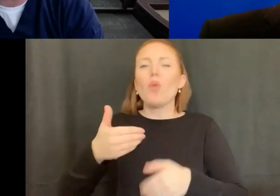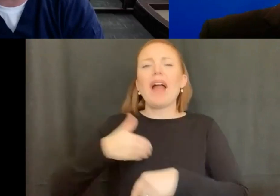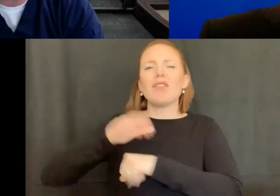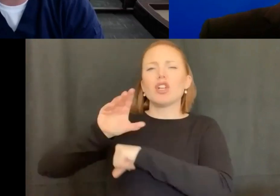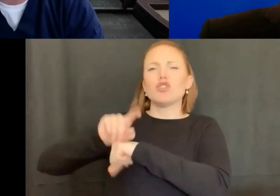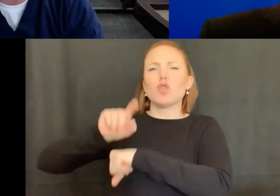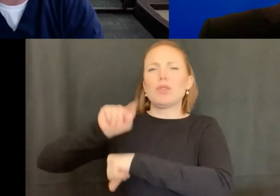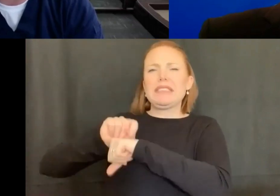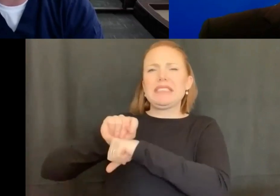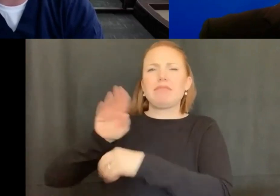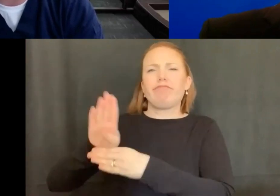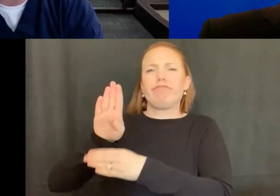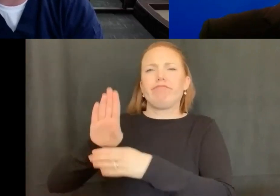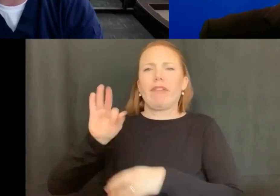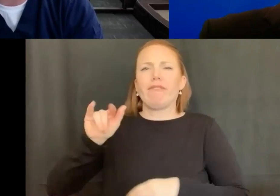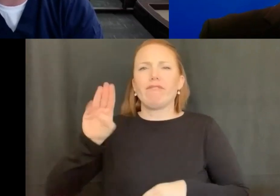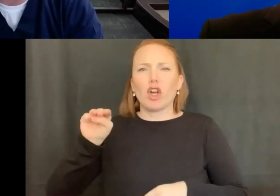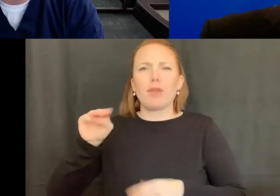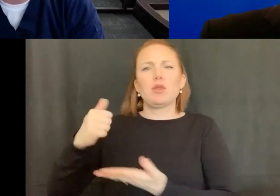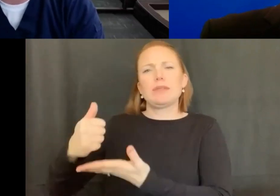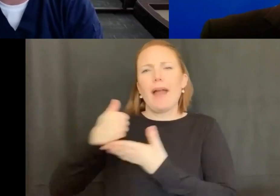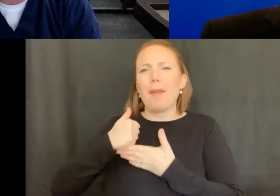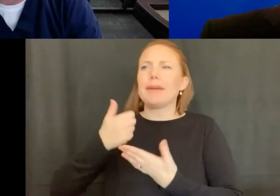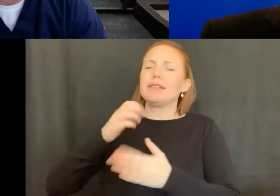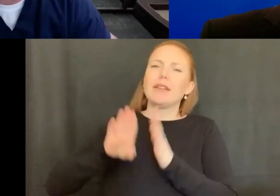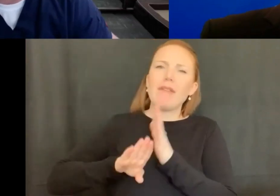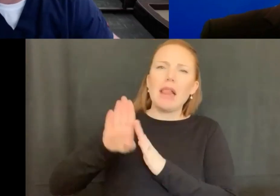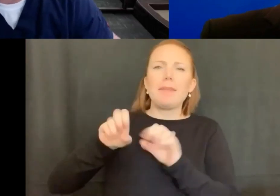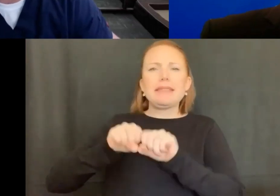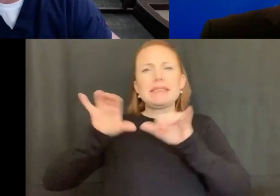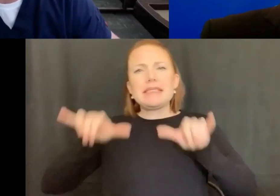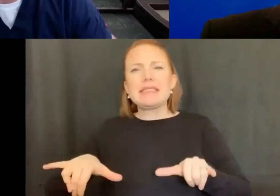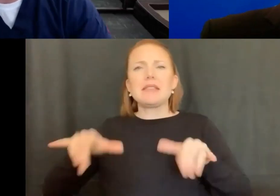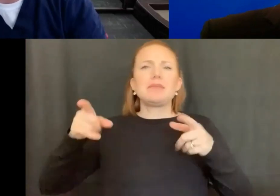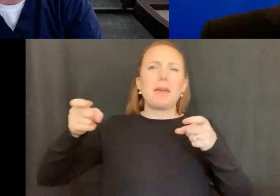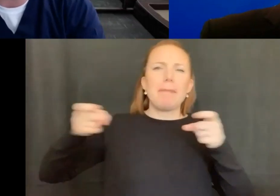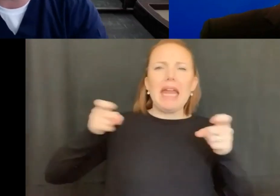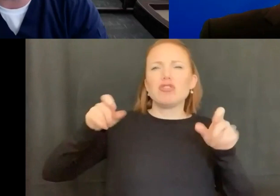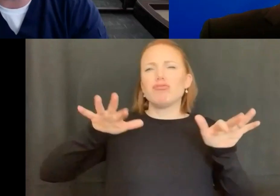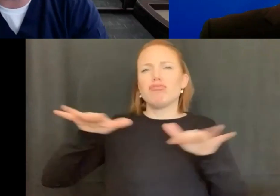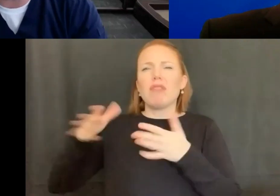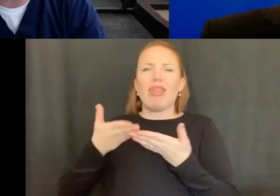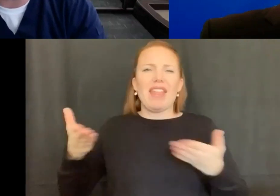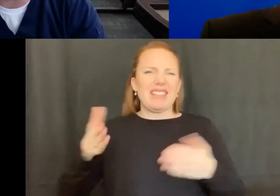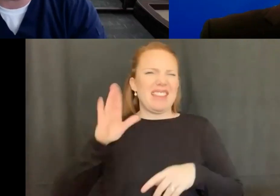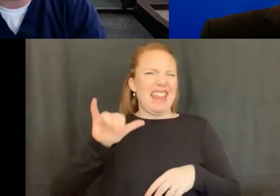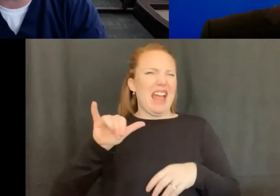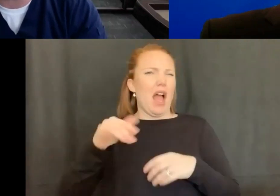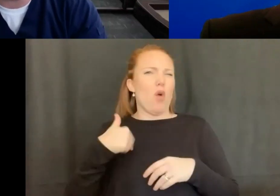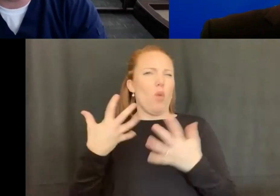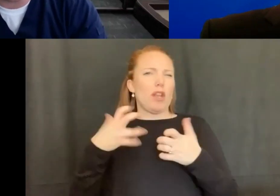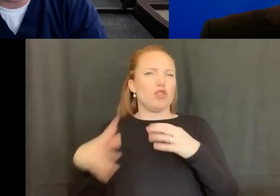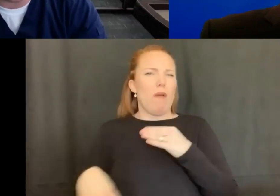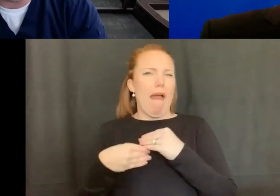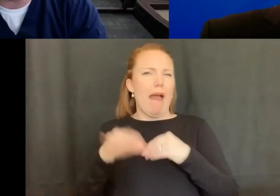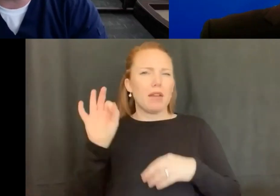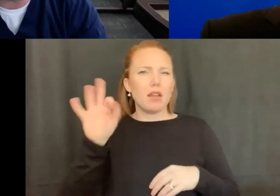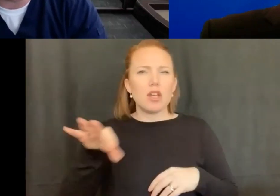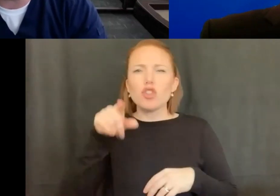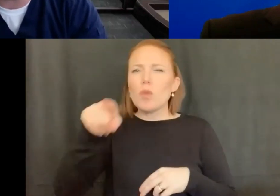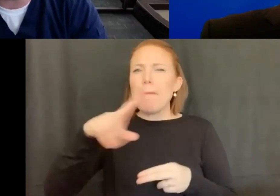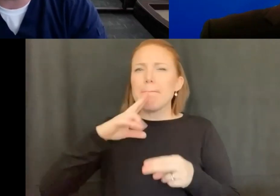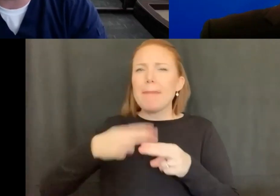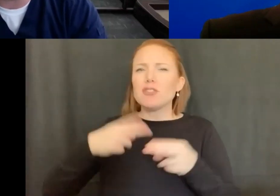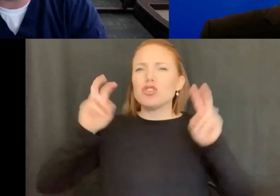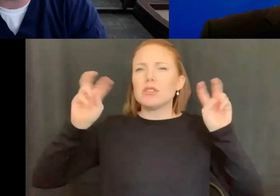couple of years in developing systems and managing things, which I really wanted to touch on something as well. You had mentioned the topics that people